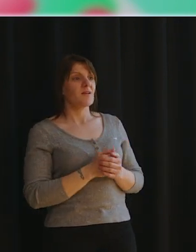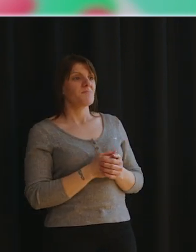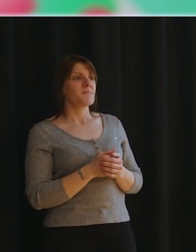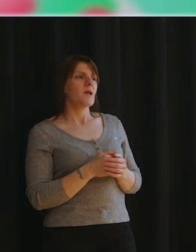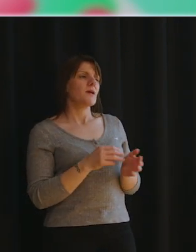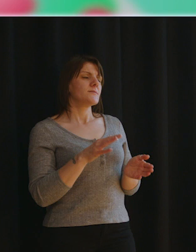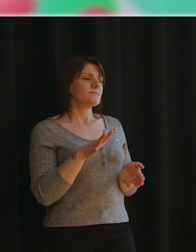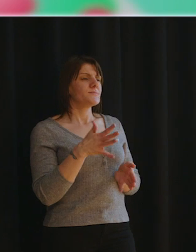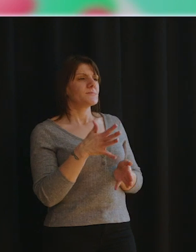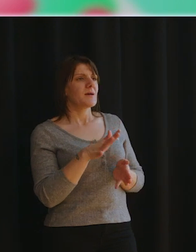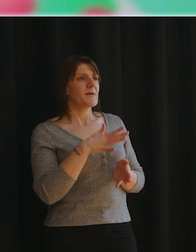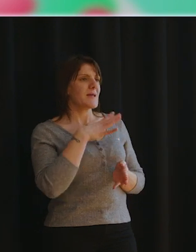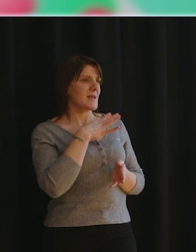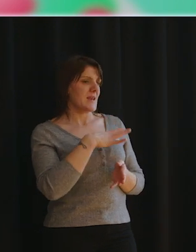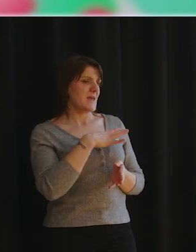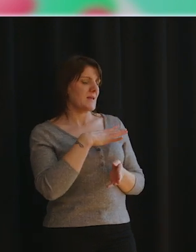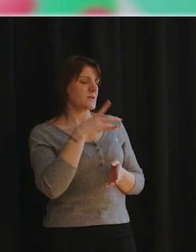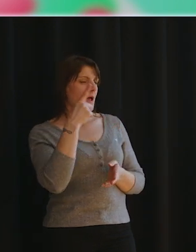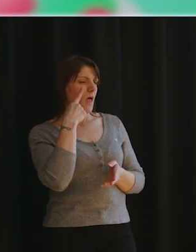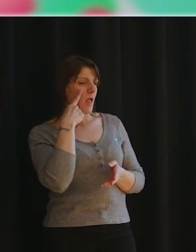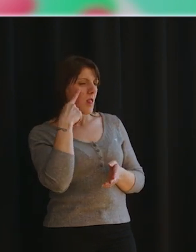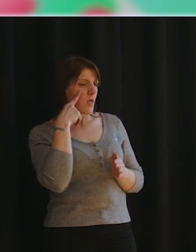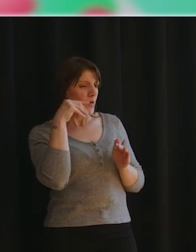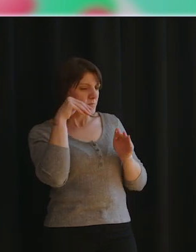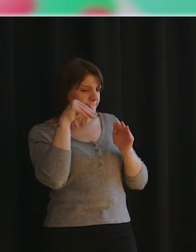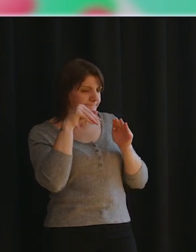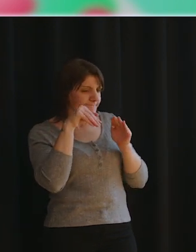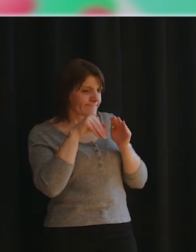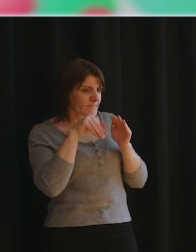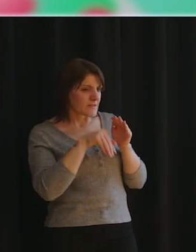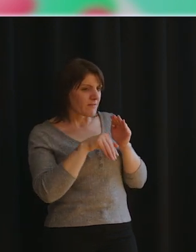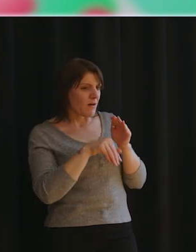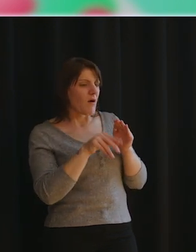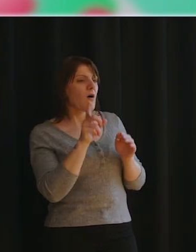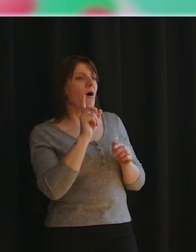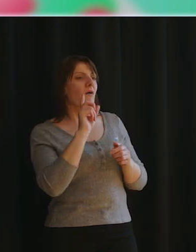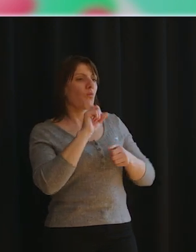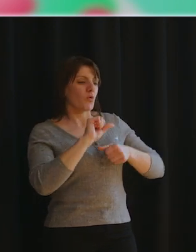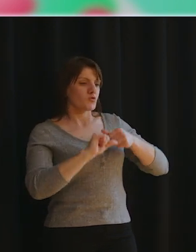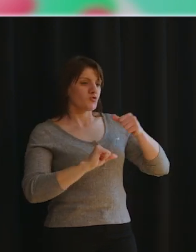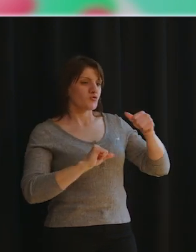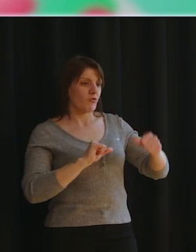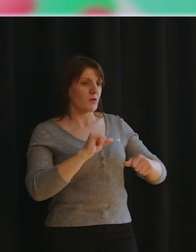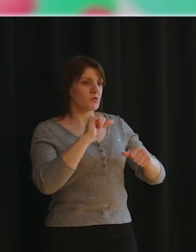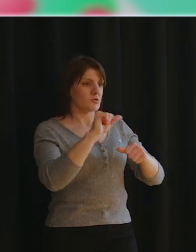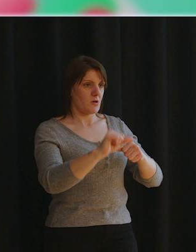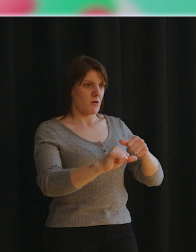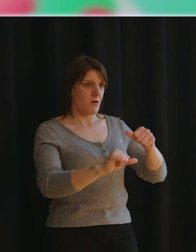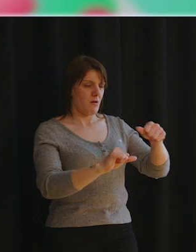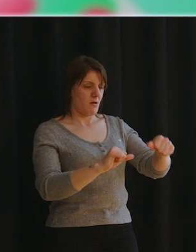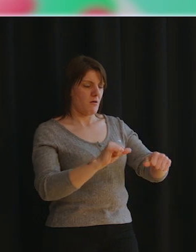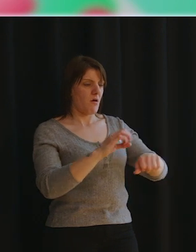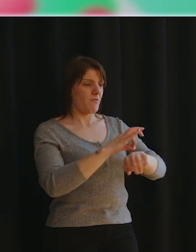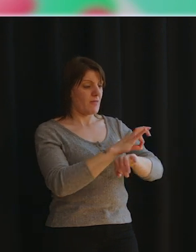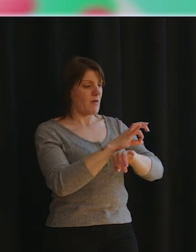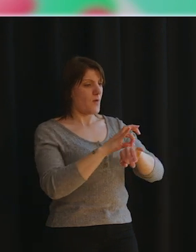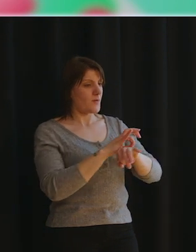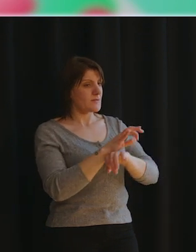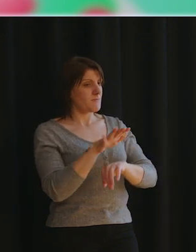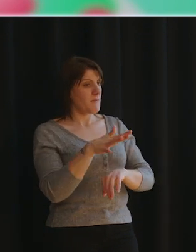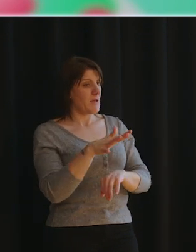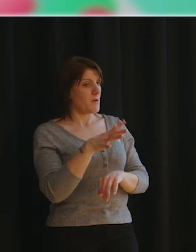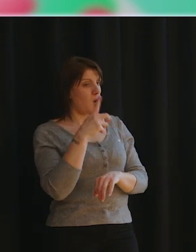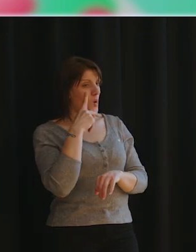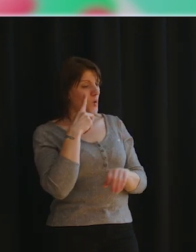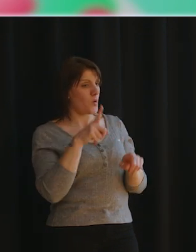might need to actually delve a bit deeper into what the structure of those hours might look like.